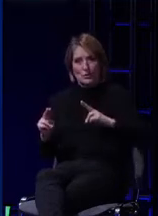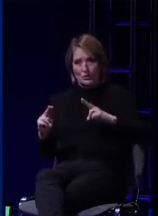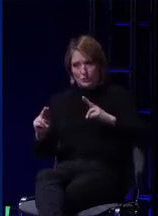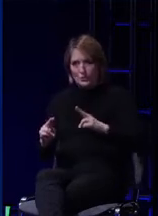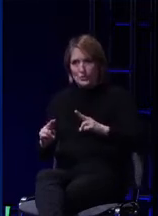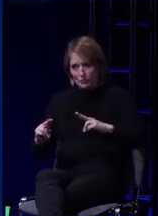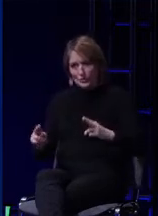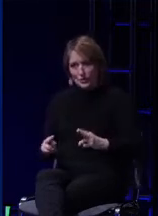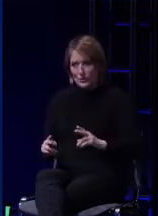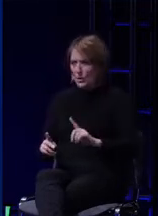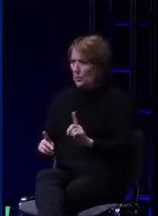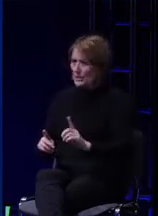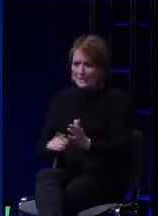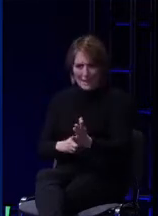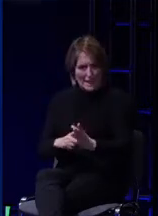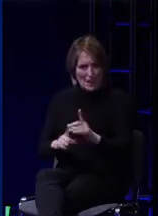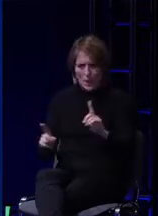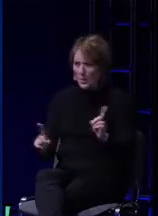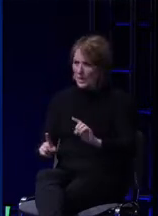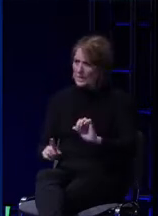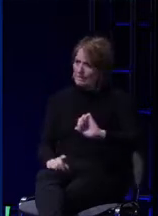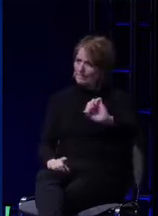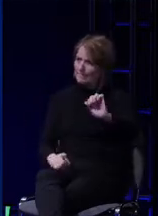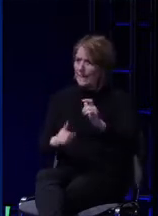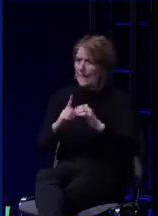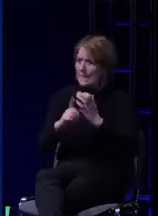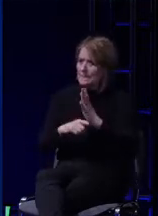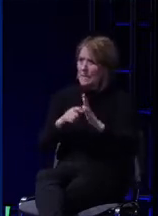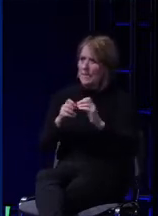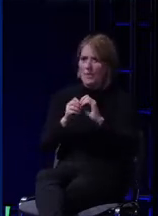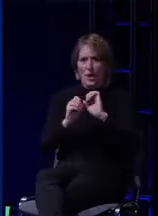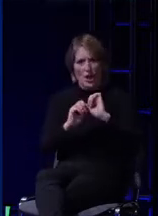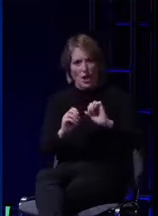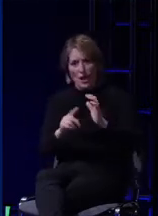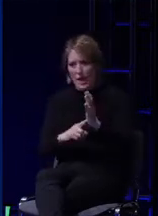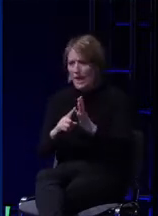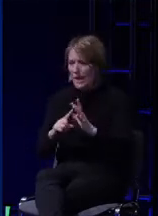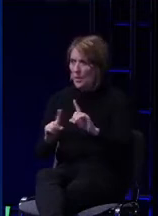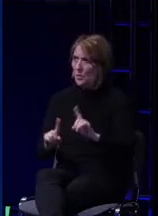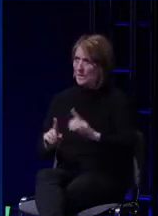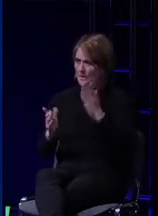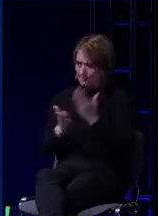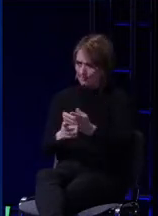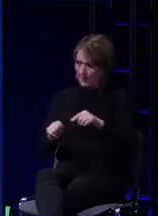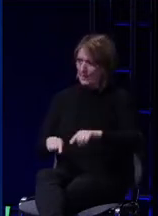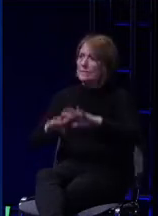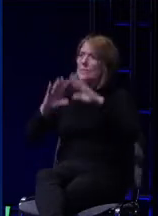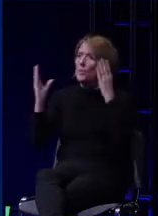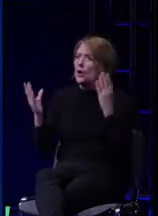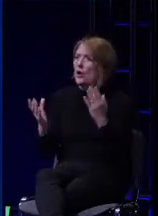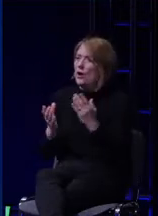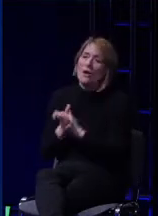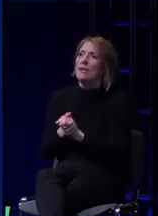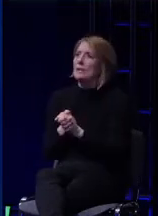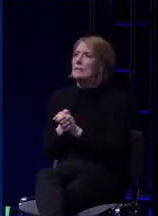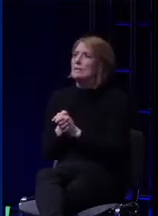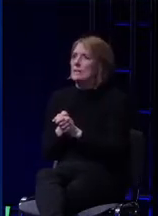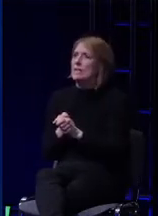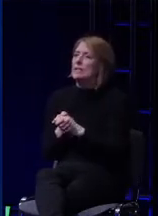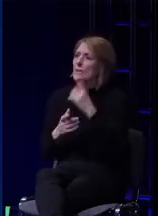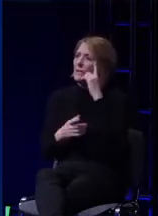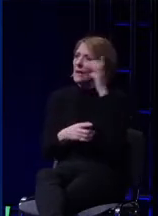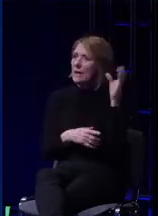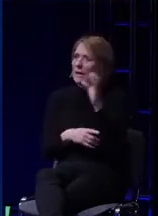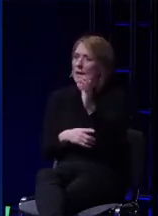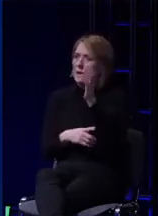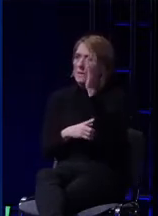need? What is LA? What is Elizabeth's LA? What is this world? And, you know, we'd taken photos of like a palm tree,